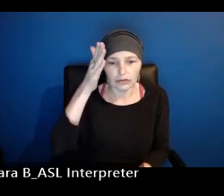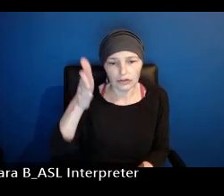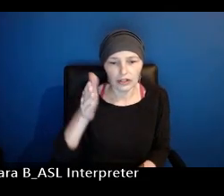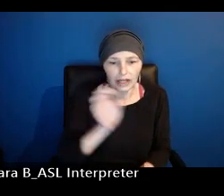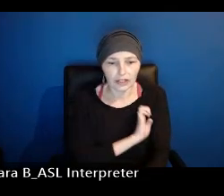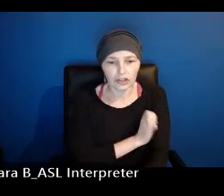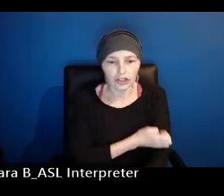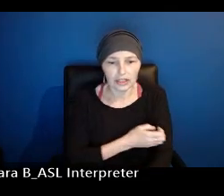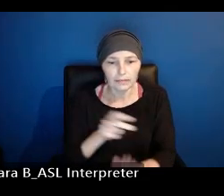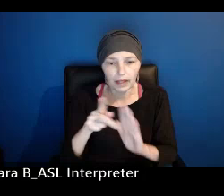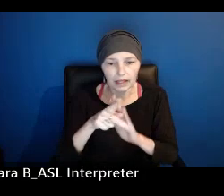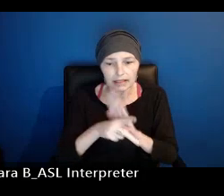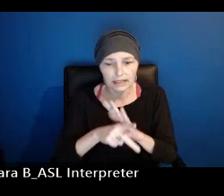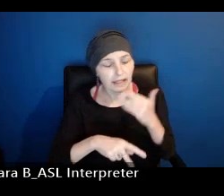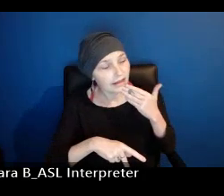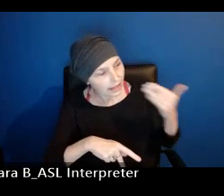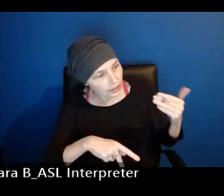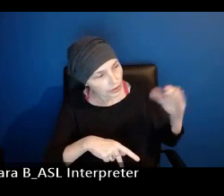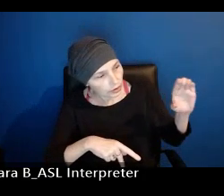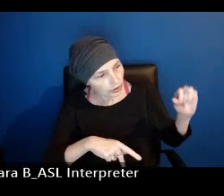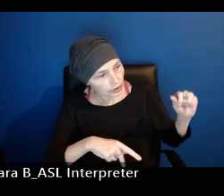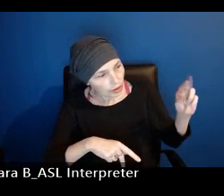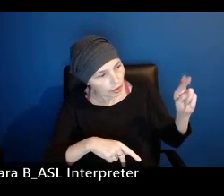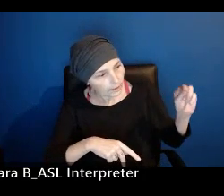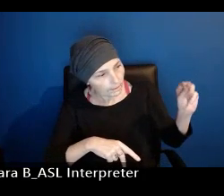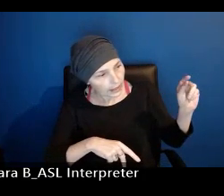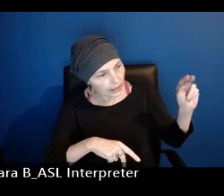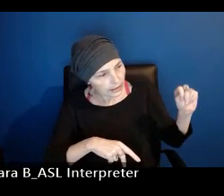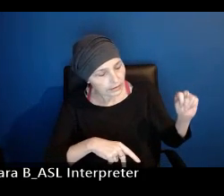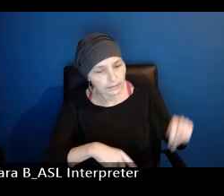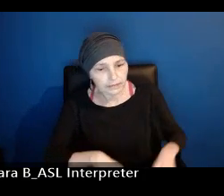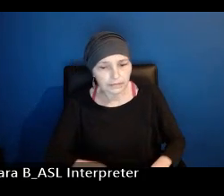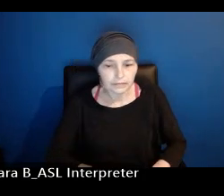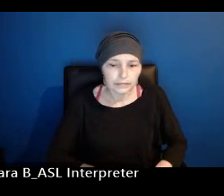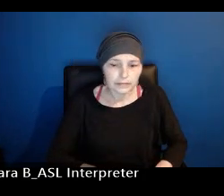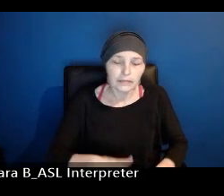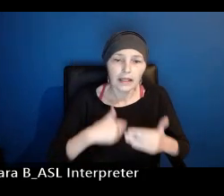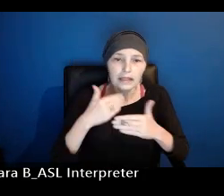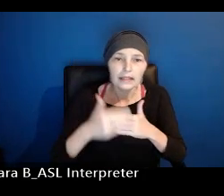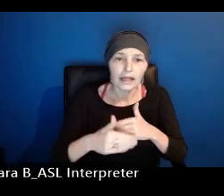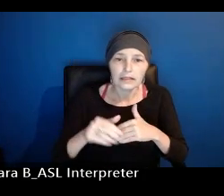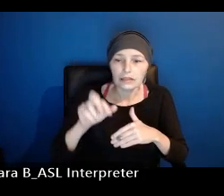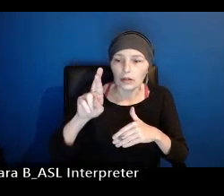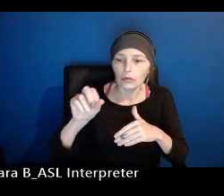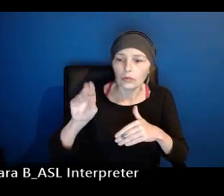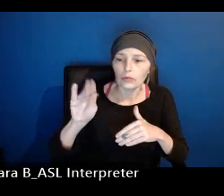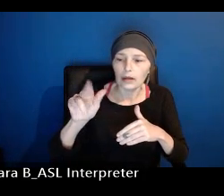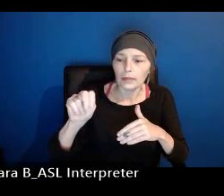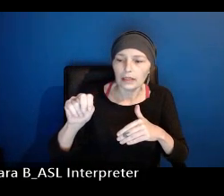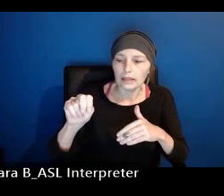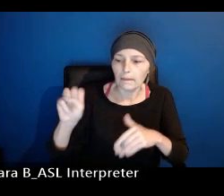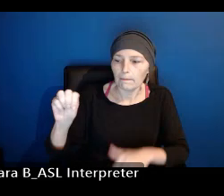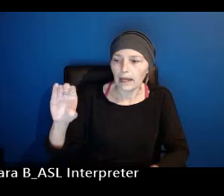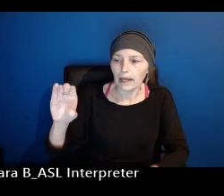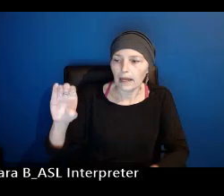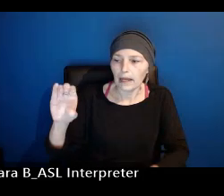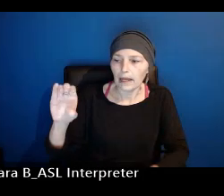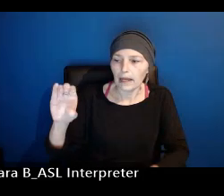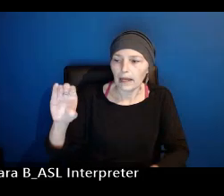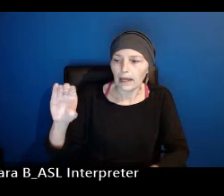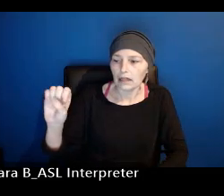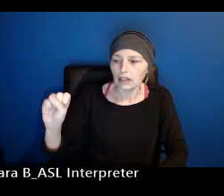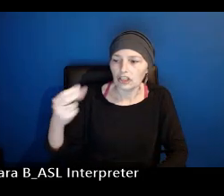Thank you so much, Carmen. Appreciate that. The next speaker is Robin McIntosh. Robin?